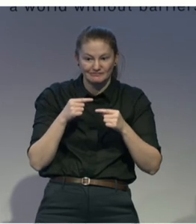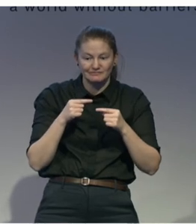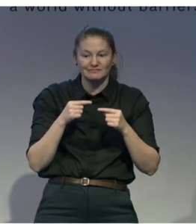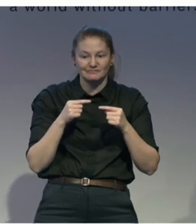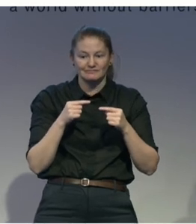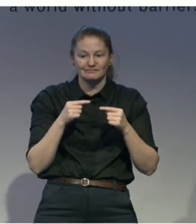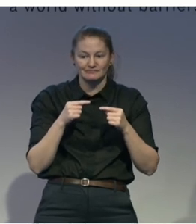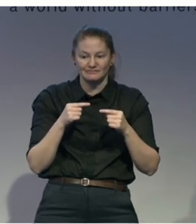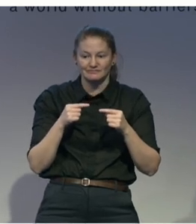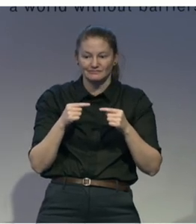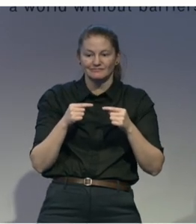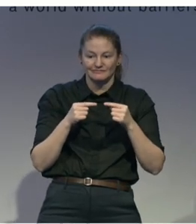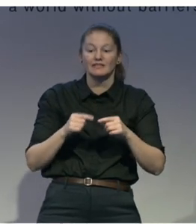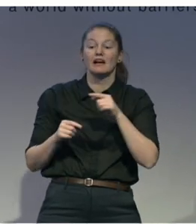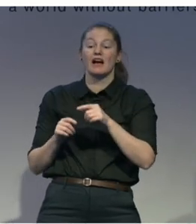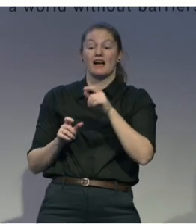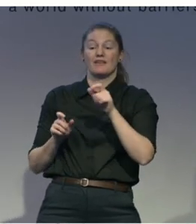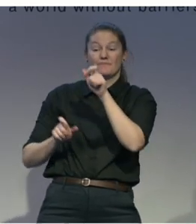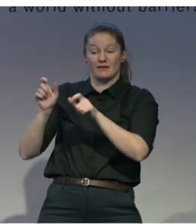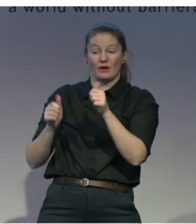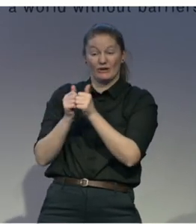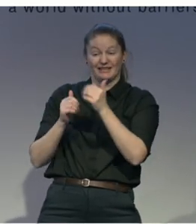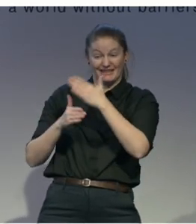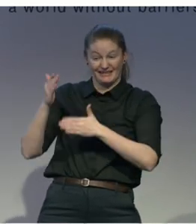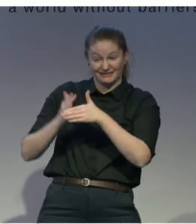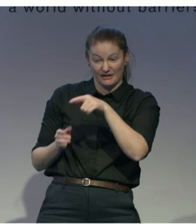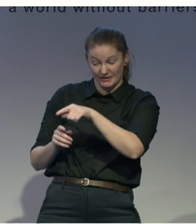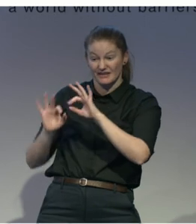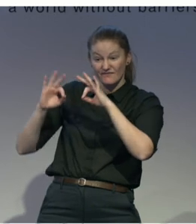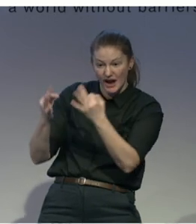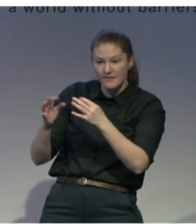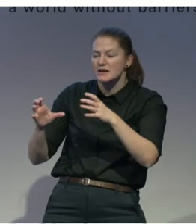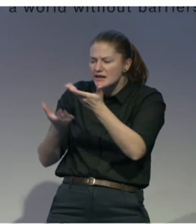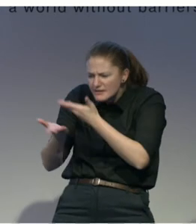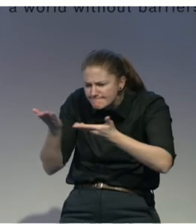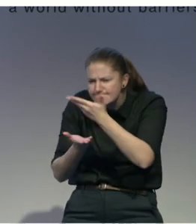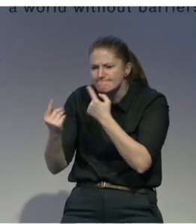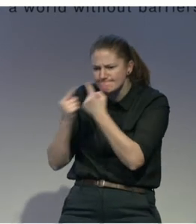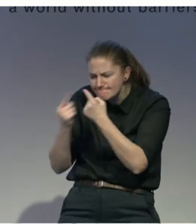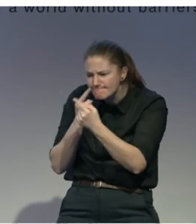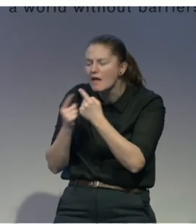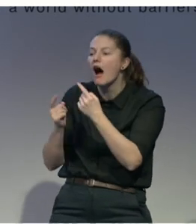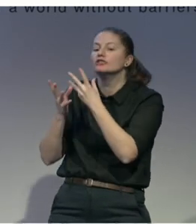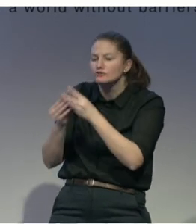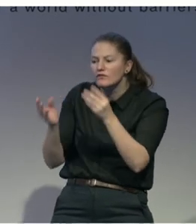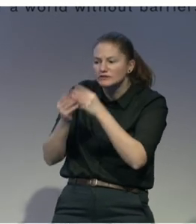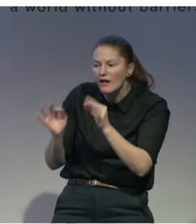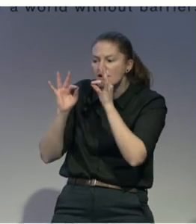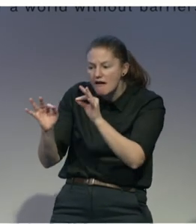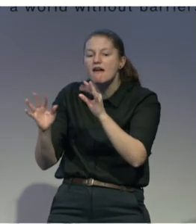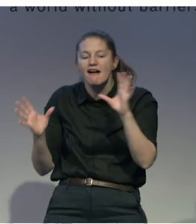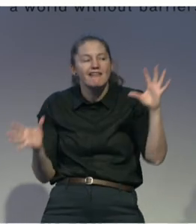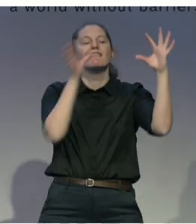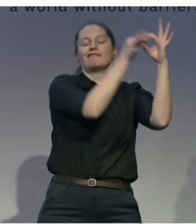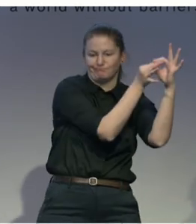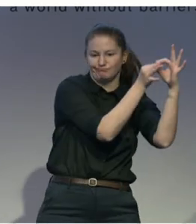was lost along the way. The strength and the urgency of those who suffered the barriers or lack of